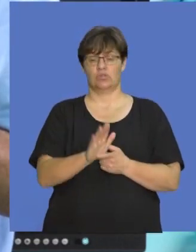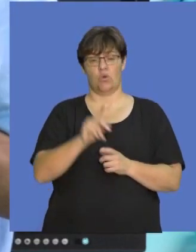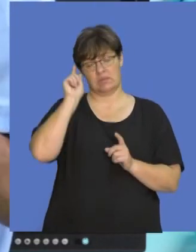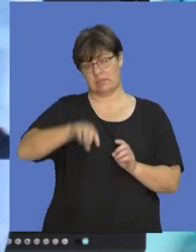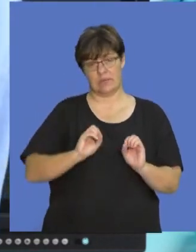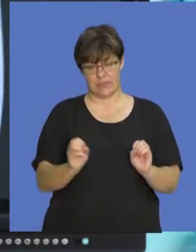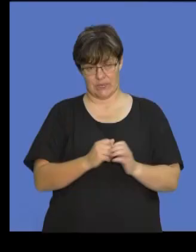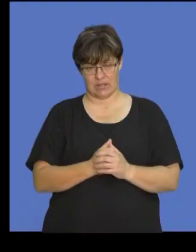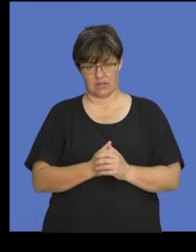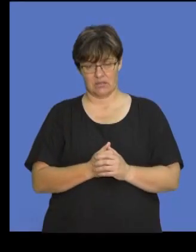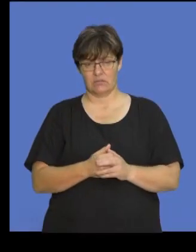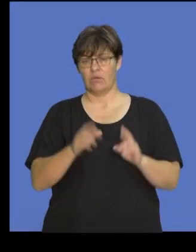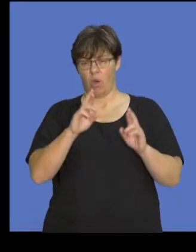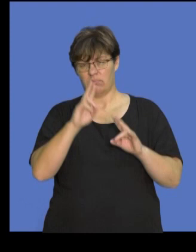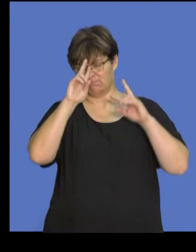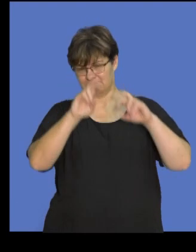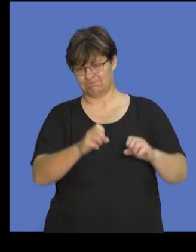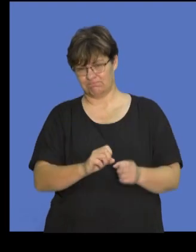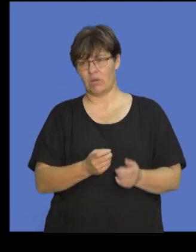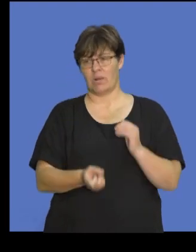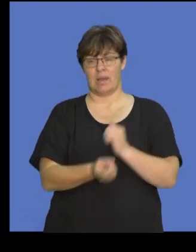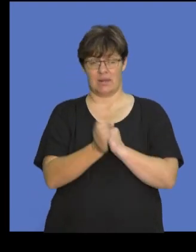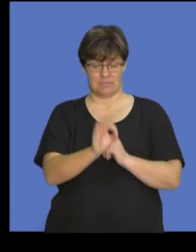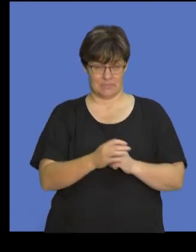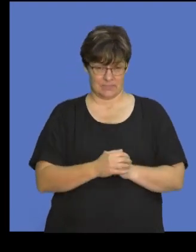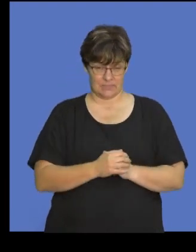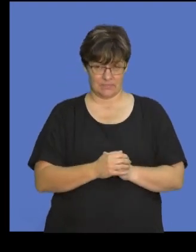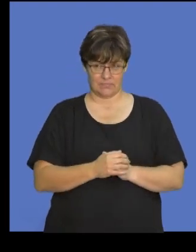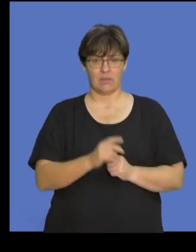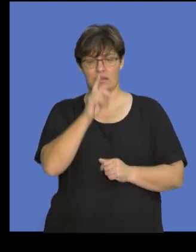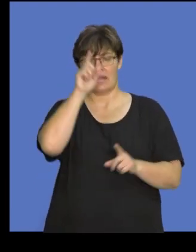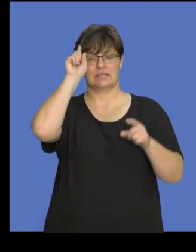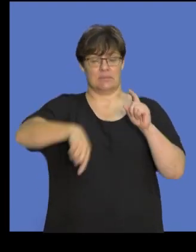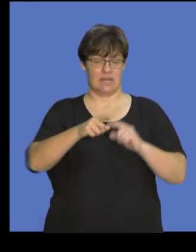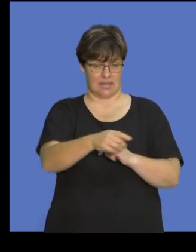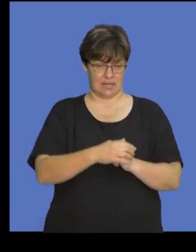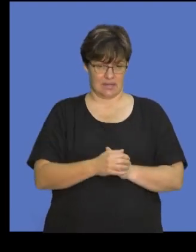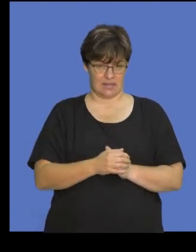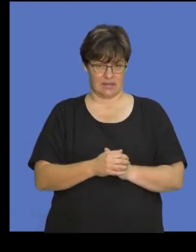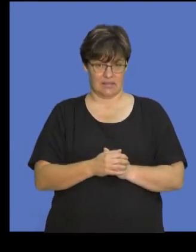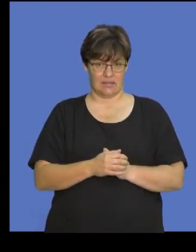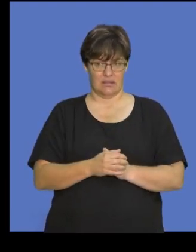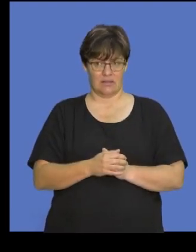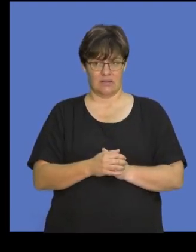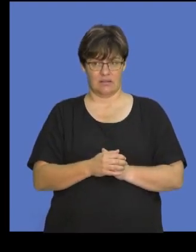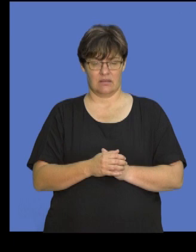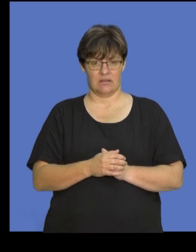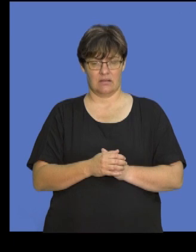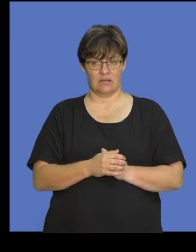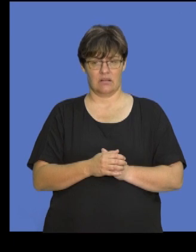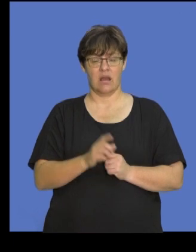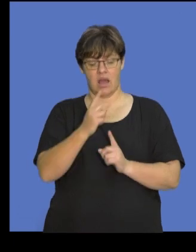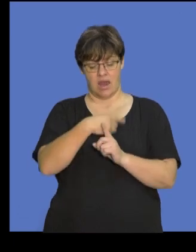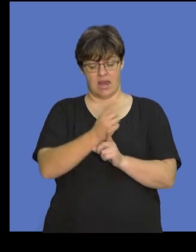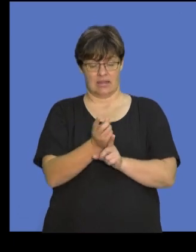showing you a spinner, so let's hopefully get into that spinner right now. So there's our spinner. As you can see,